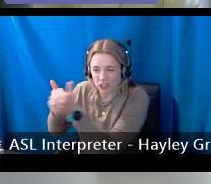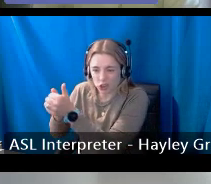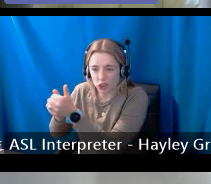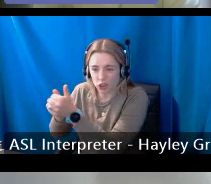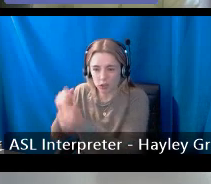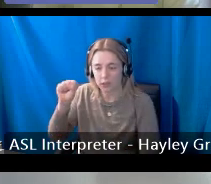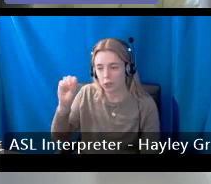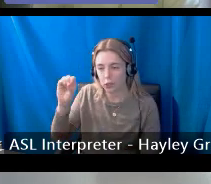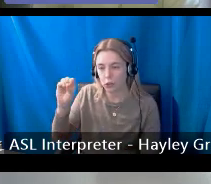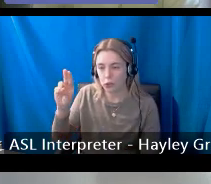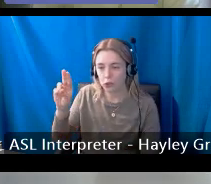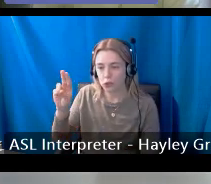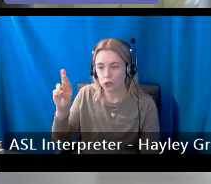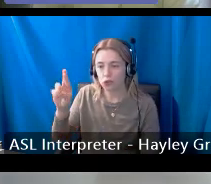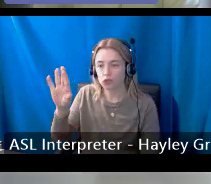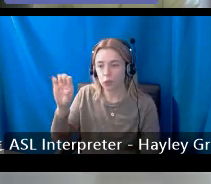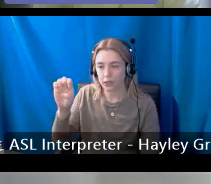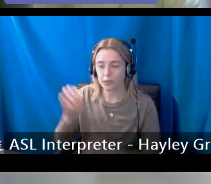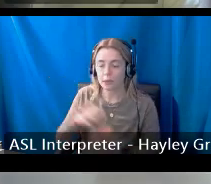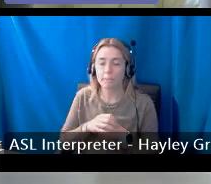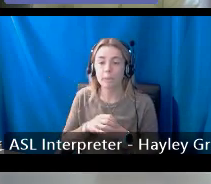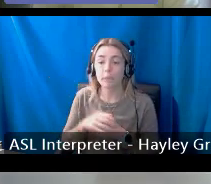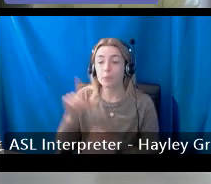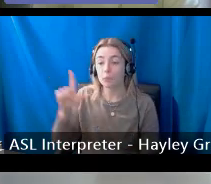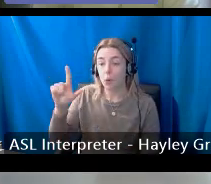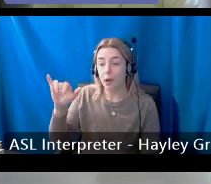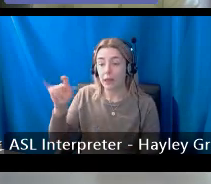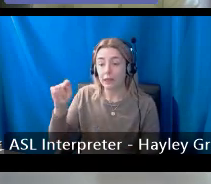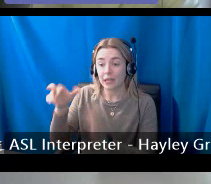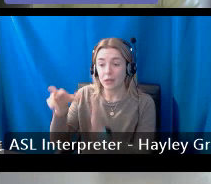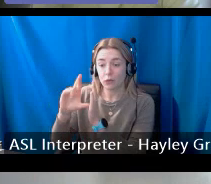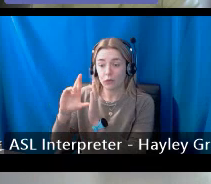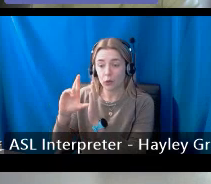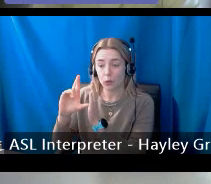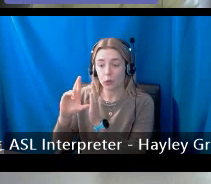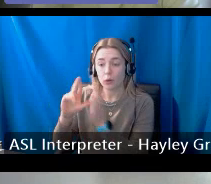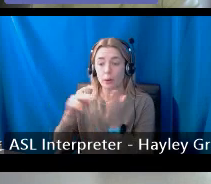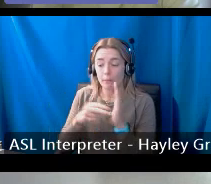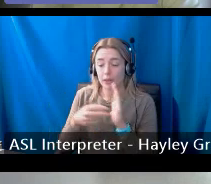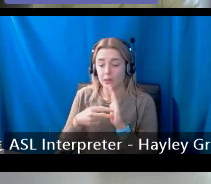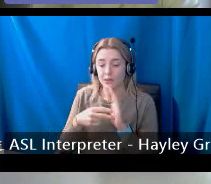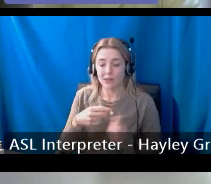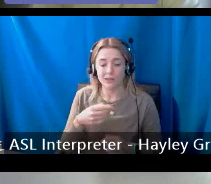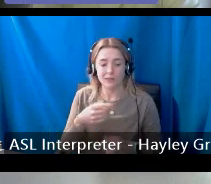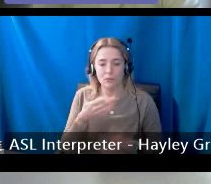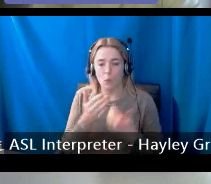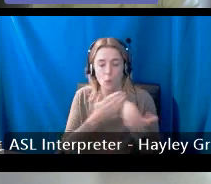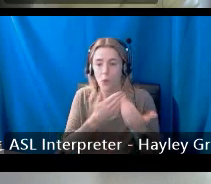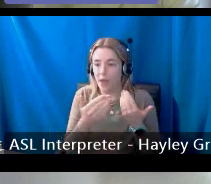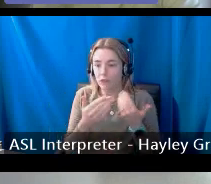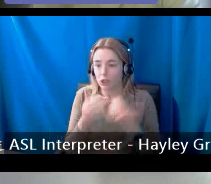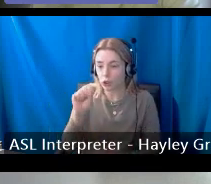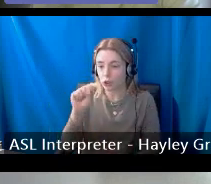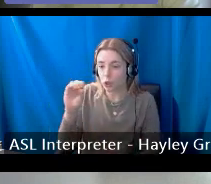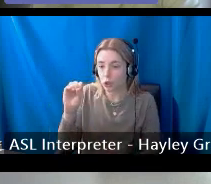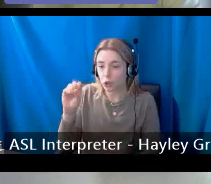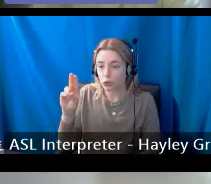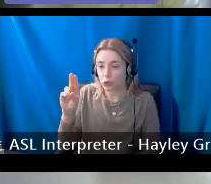So when you're doing a literature review, you're essentially saying, I'm using X source.